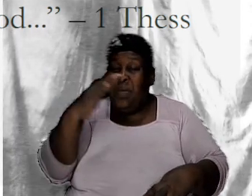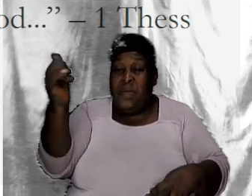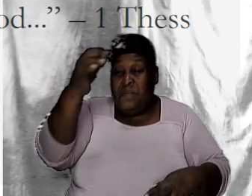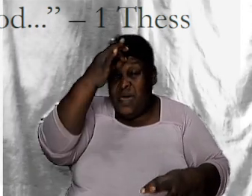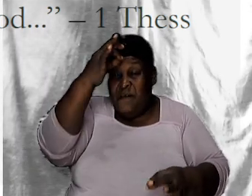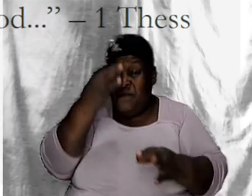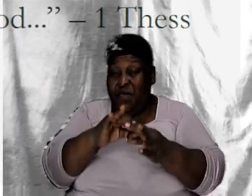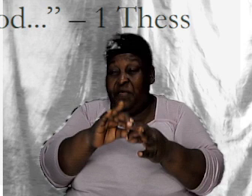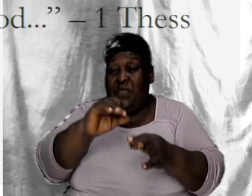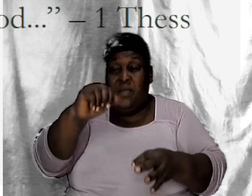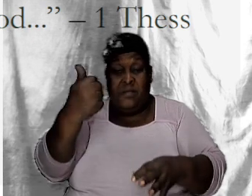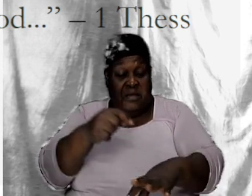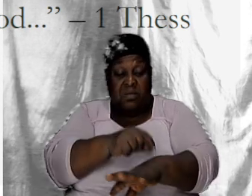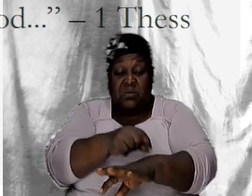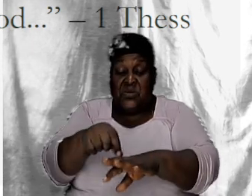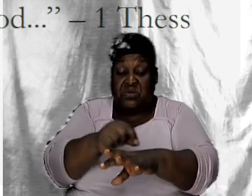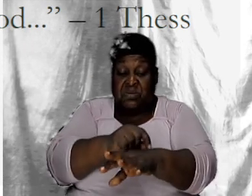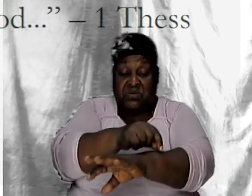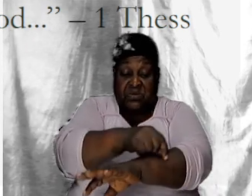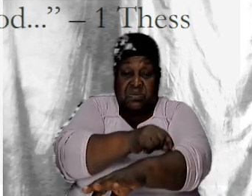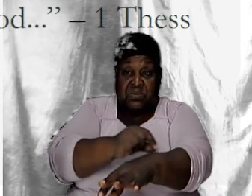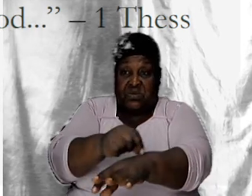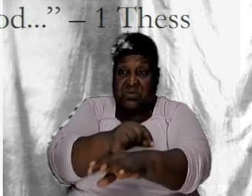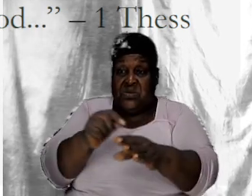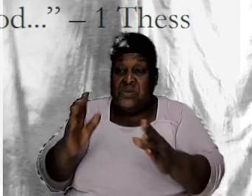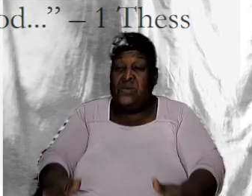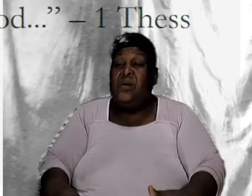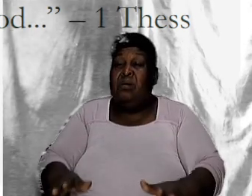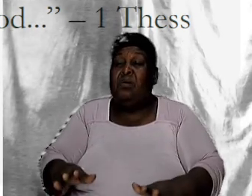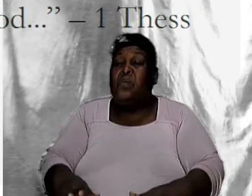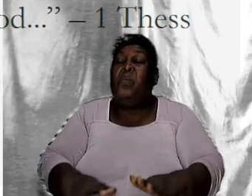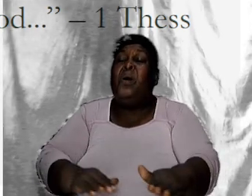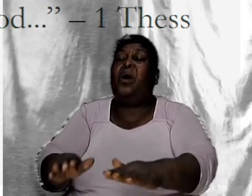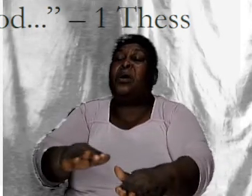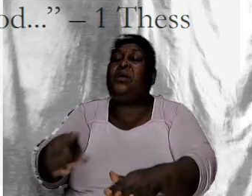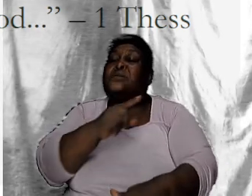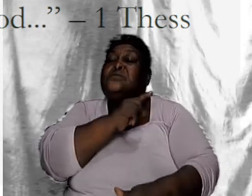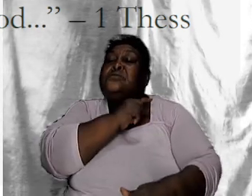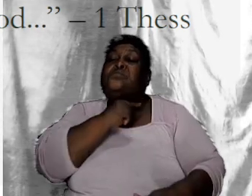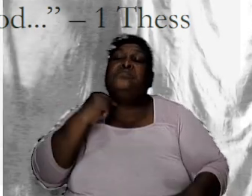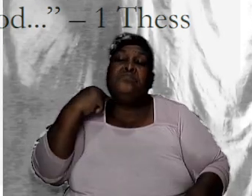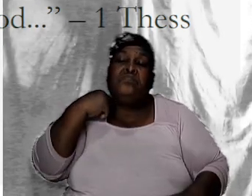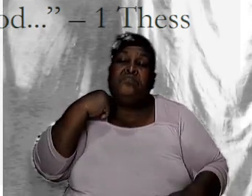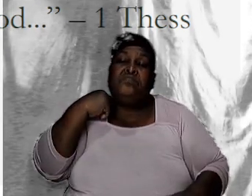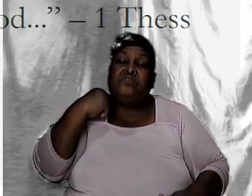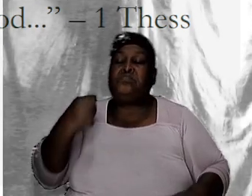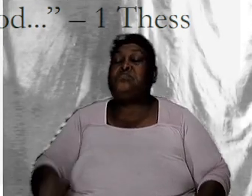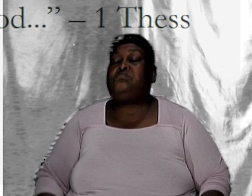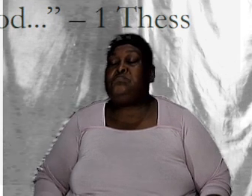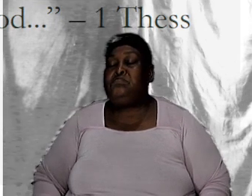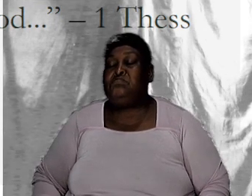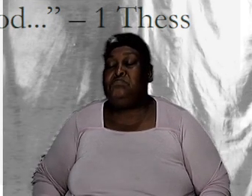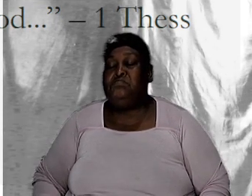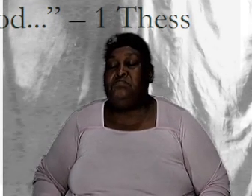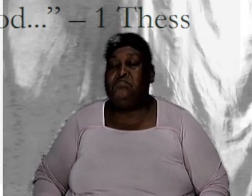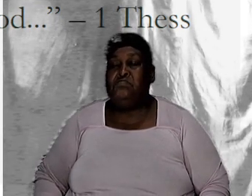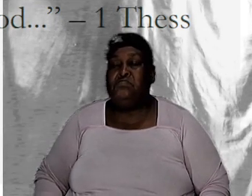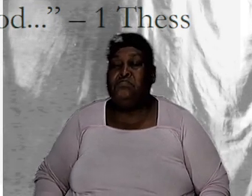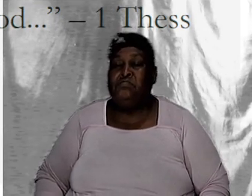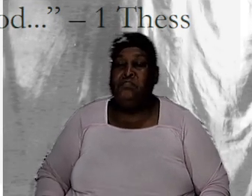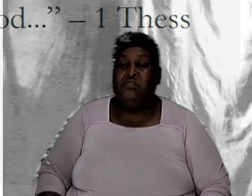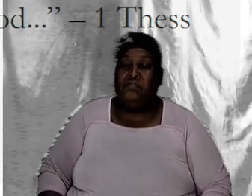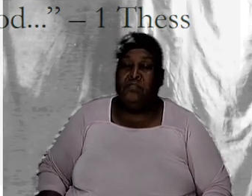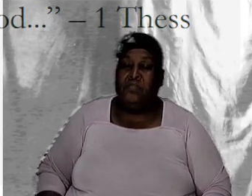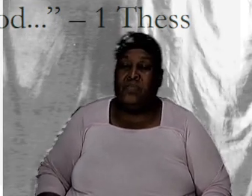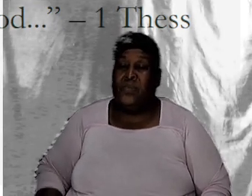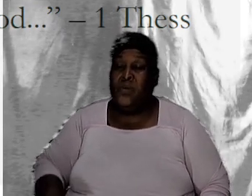these 10 lepers were on their way to the priest. And while they were there, and by the way, let me just mention something quickly. You